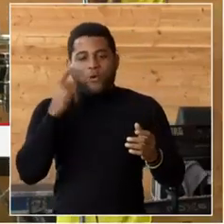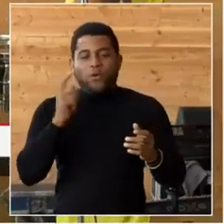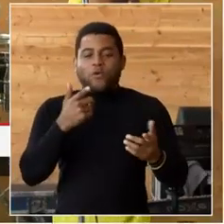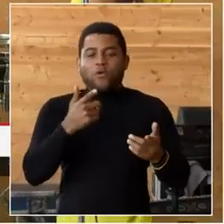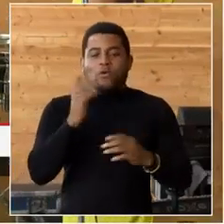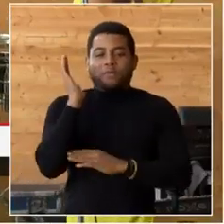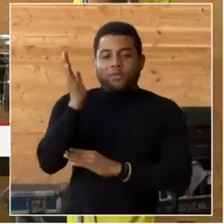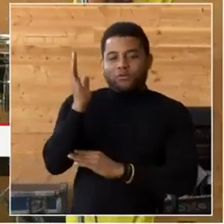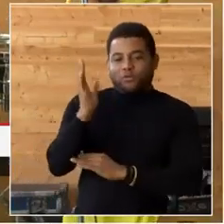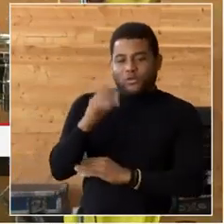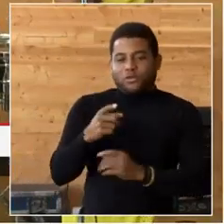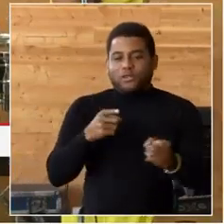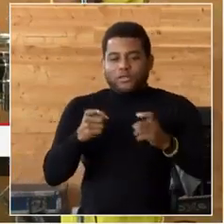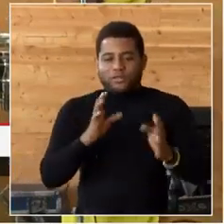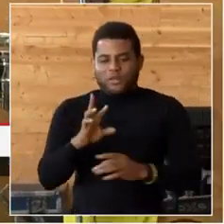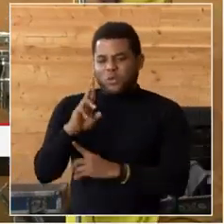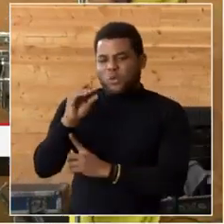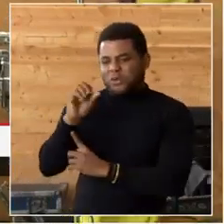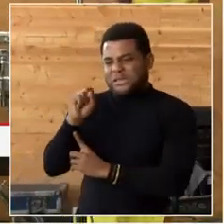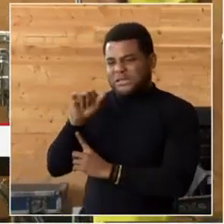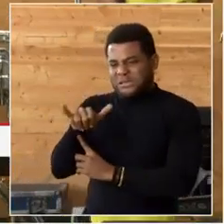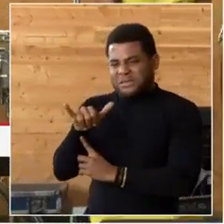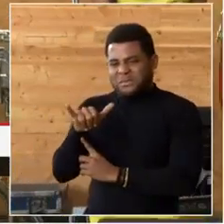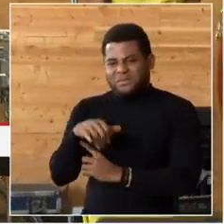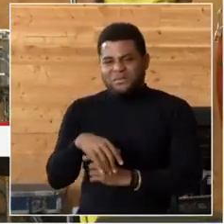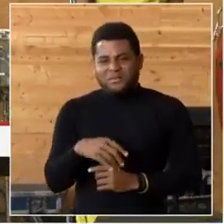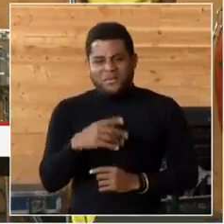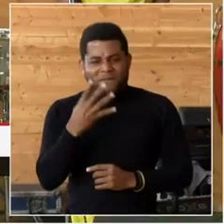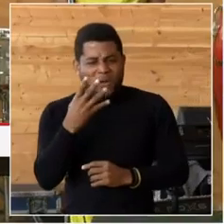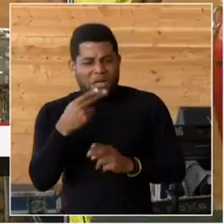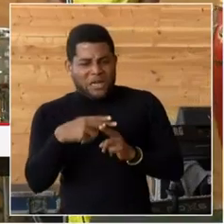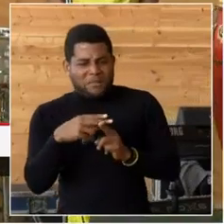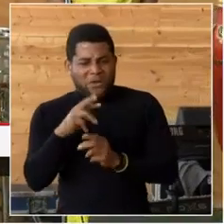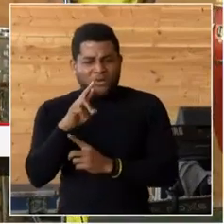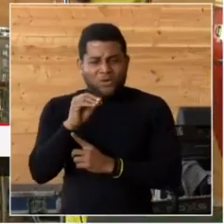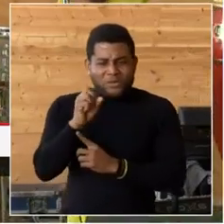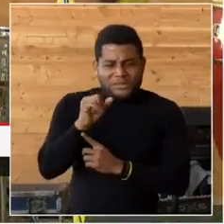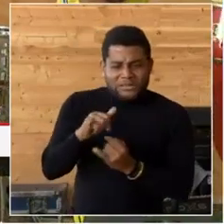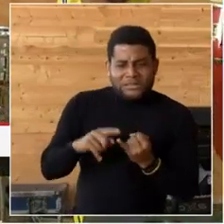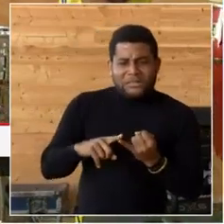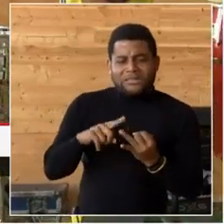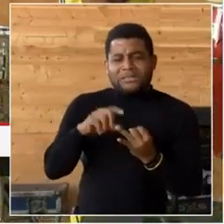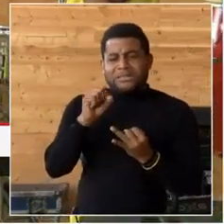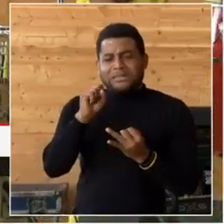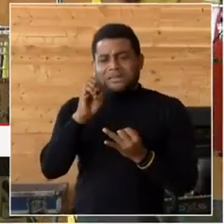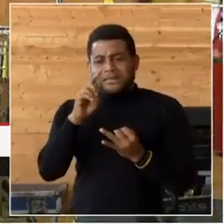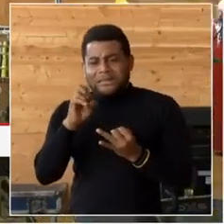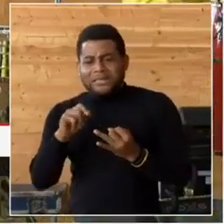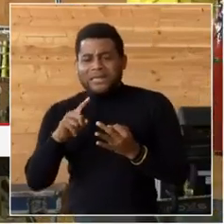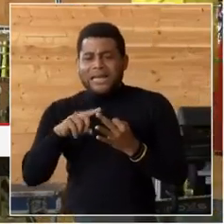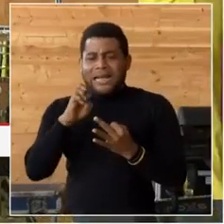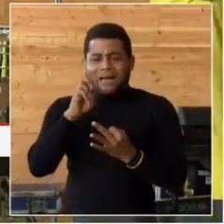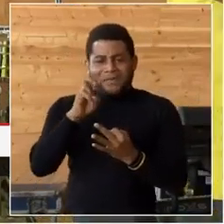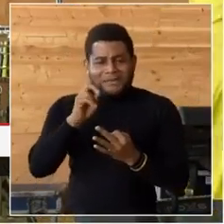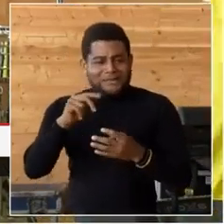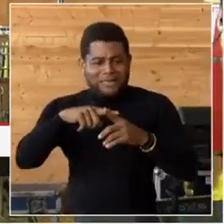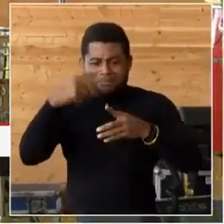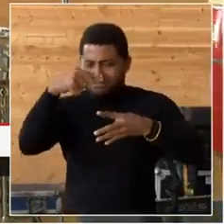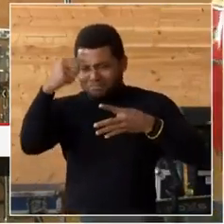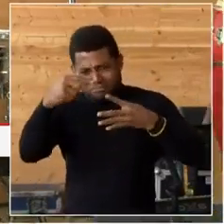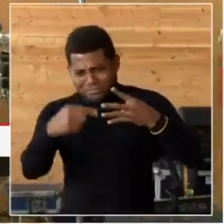Suggs Evans. She has 4 names. Rosemary Suggs Evans, and she is coming up, I think.